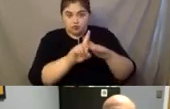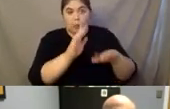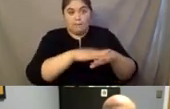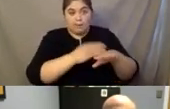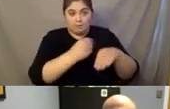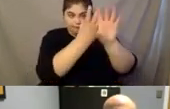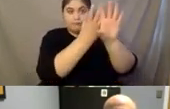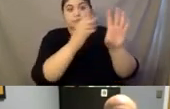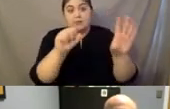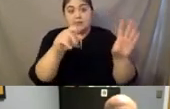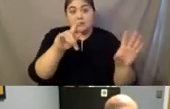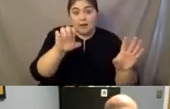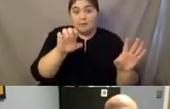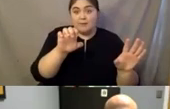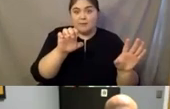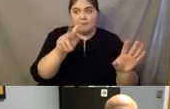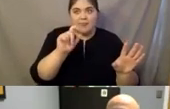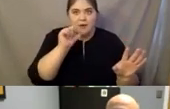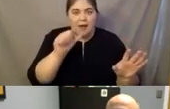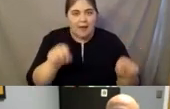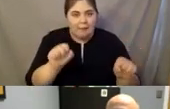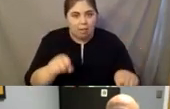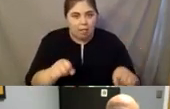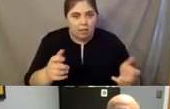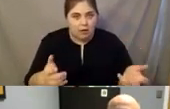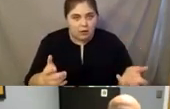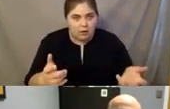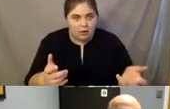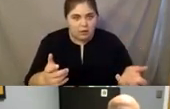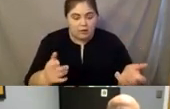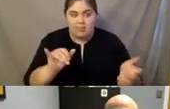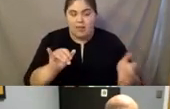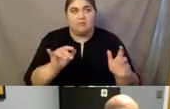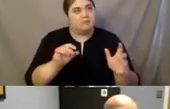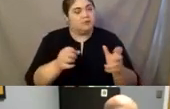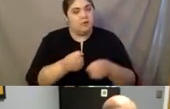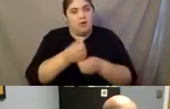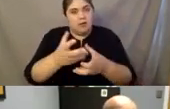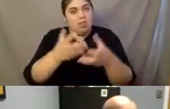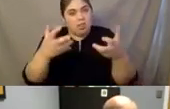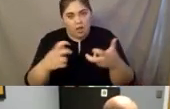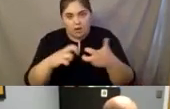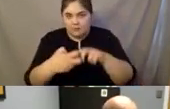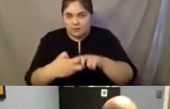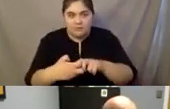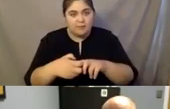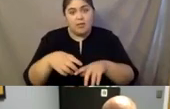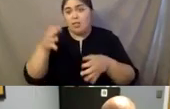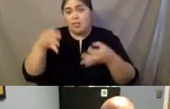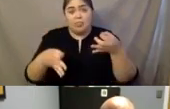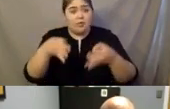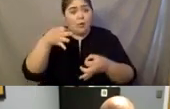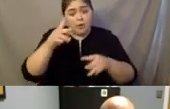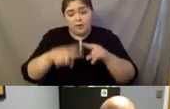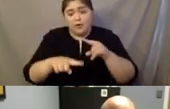and they lack capacity, raises a lot of issue. It's hard enough for, like I said, the court couldn't get Skype recording